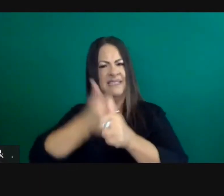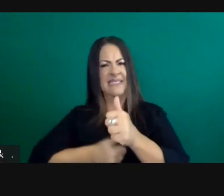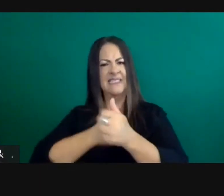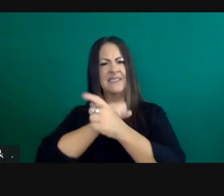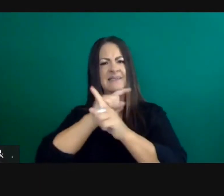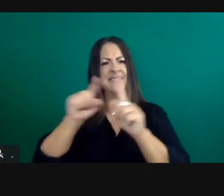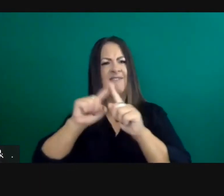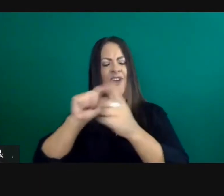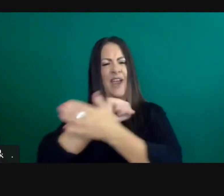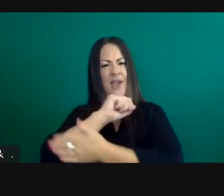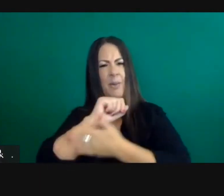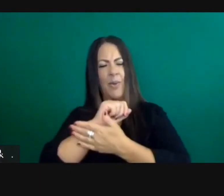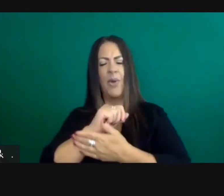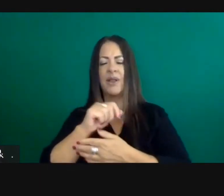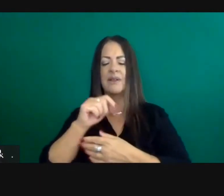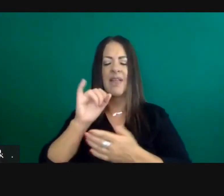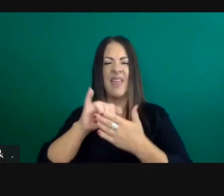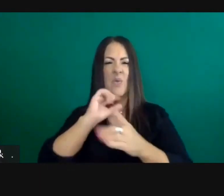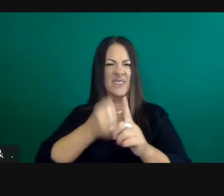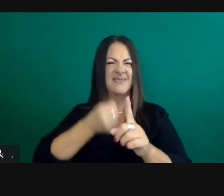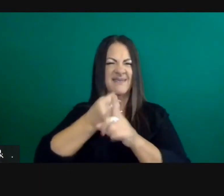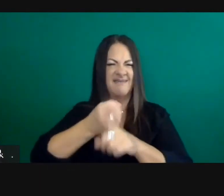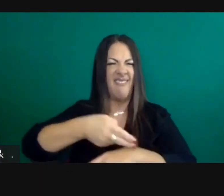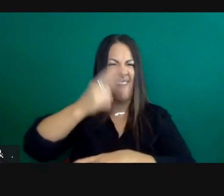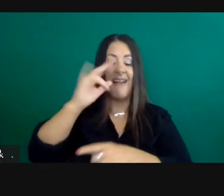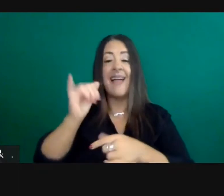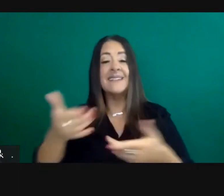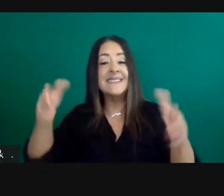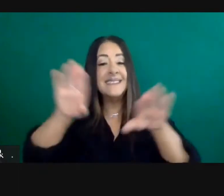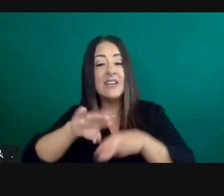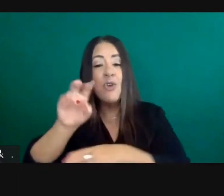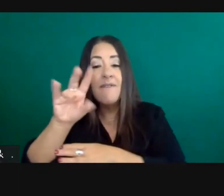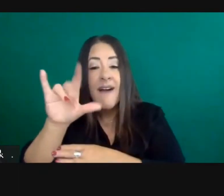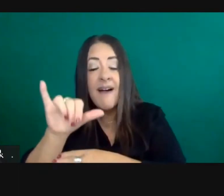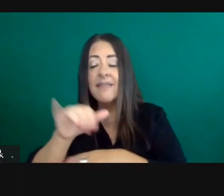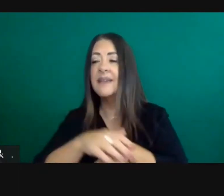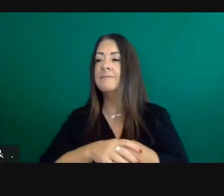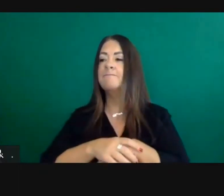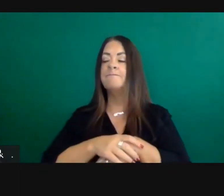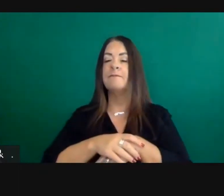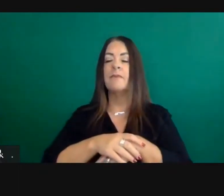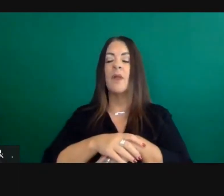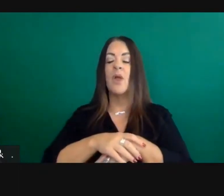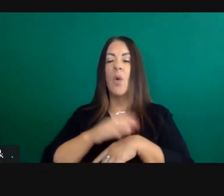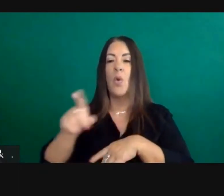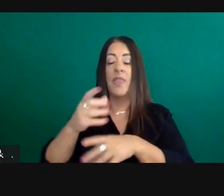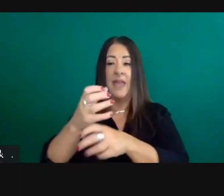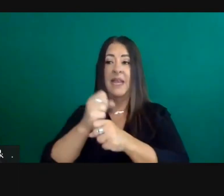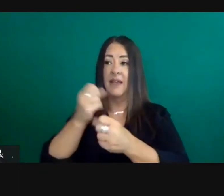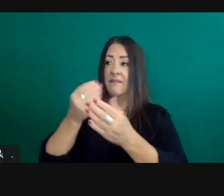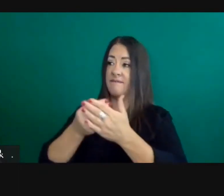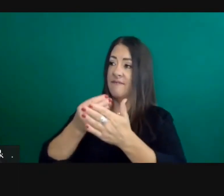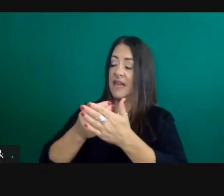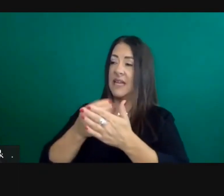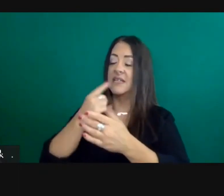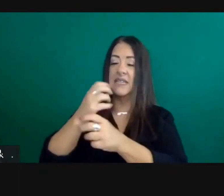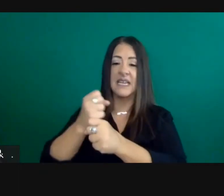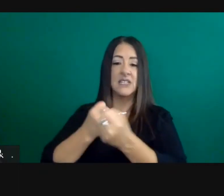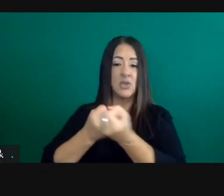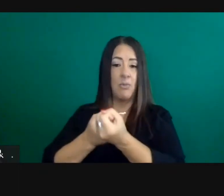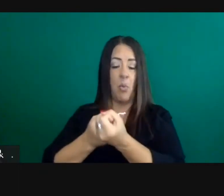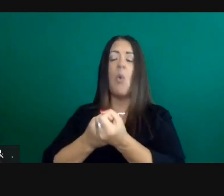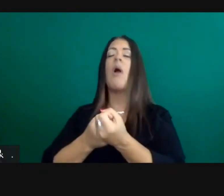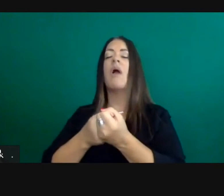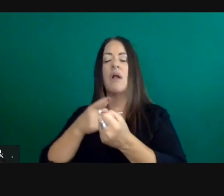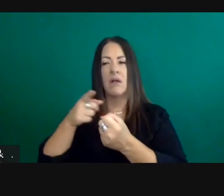state. Central Valley counties working with those dollars, getting them into supportive